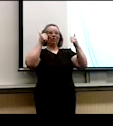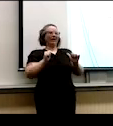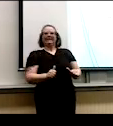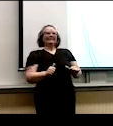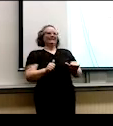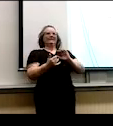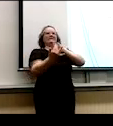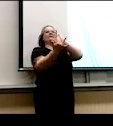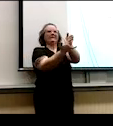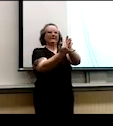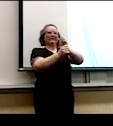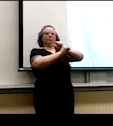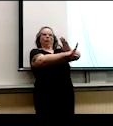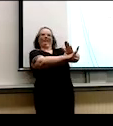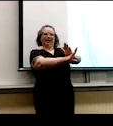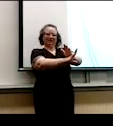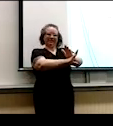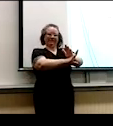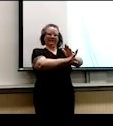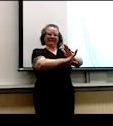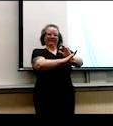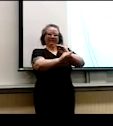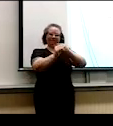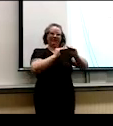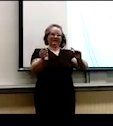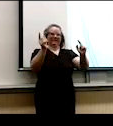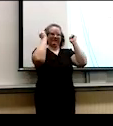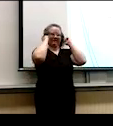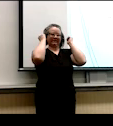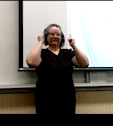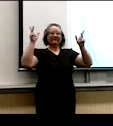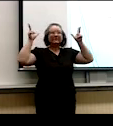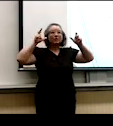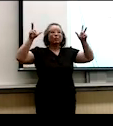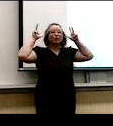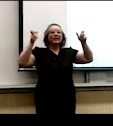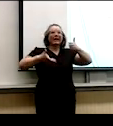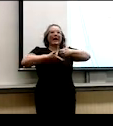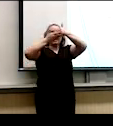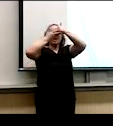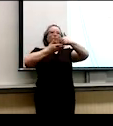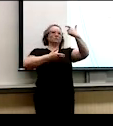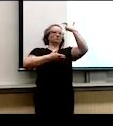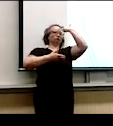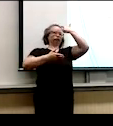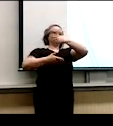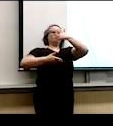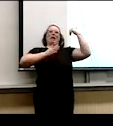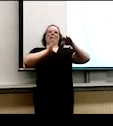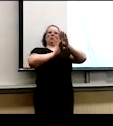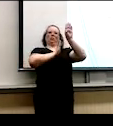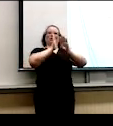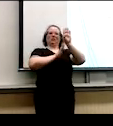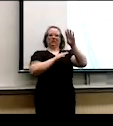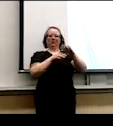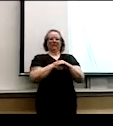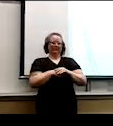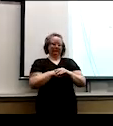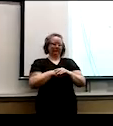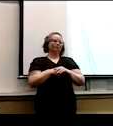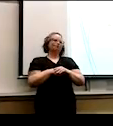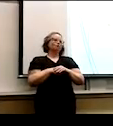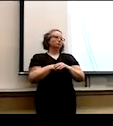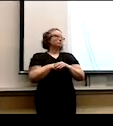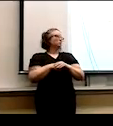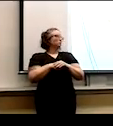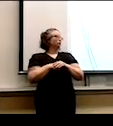Fixed ears, get them to hear, develops the brain. Low level of exercise for many reasons. And of course,